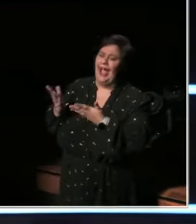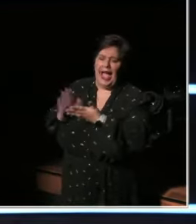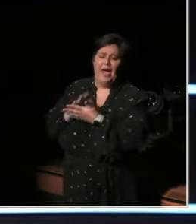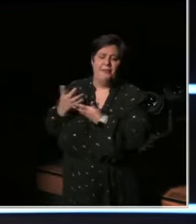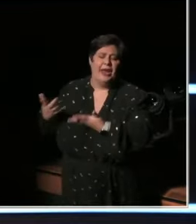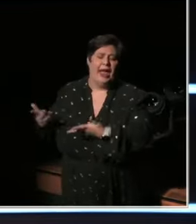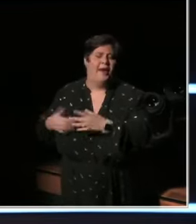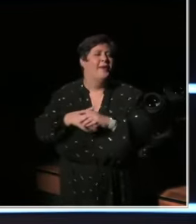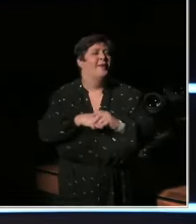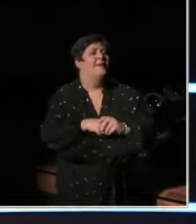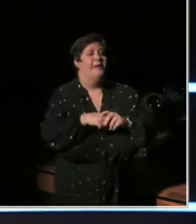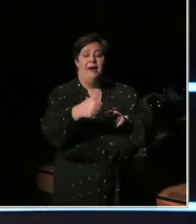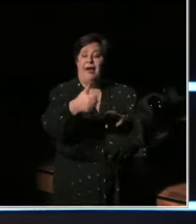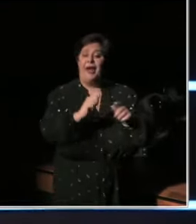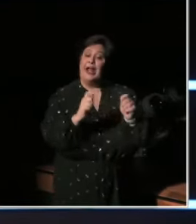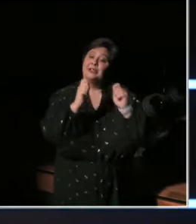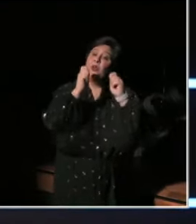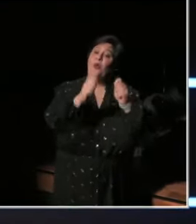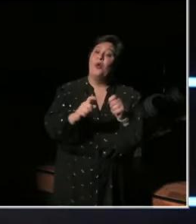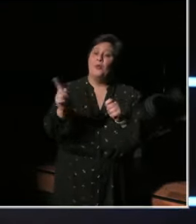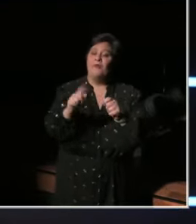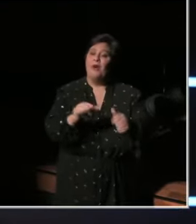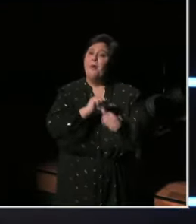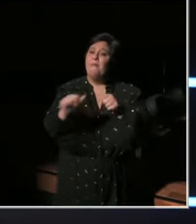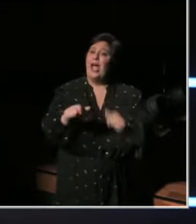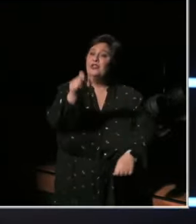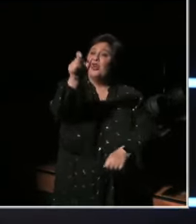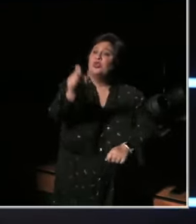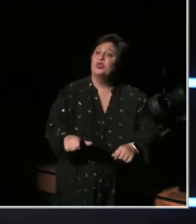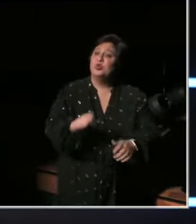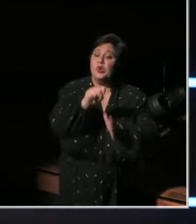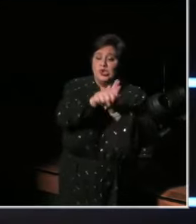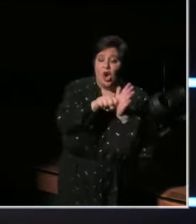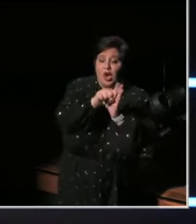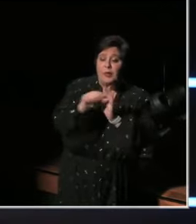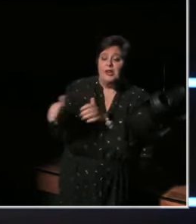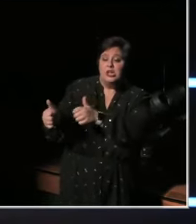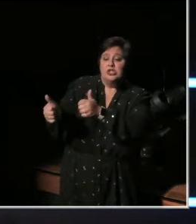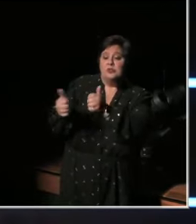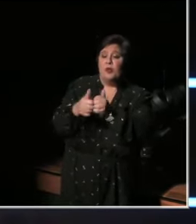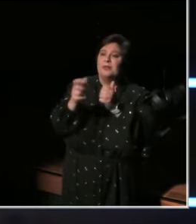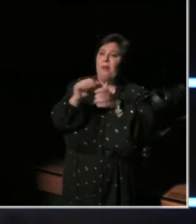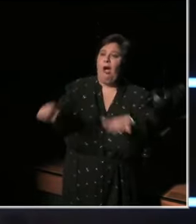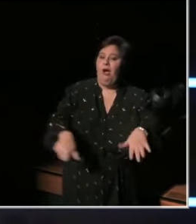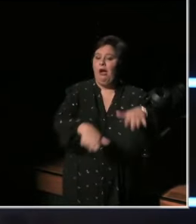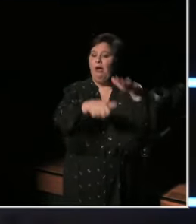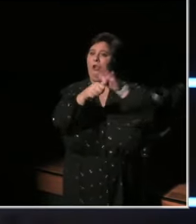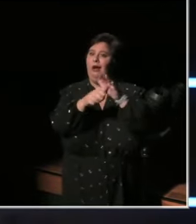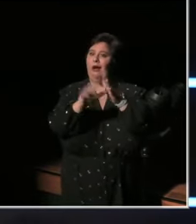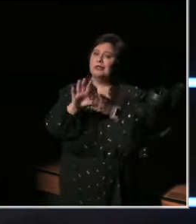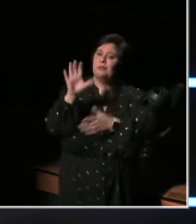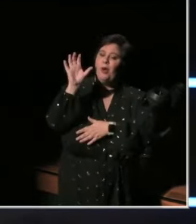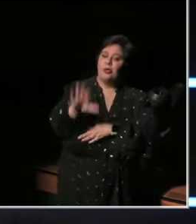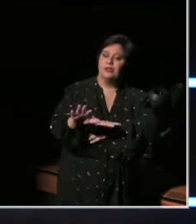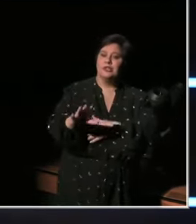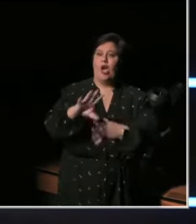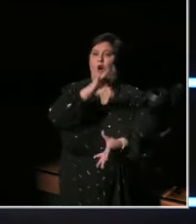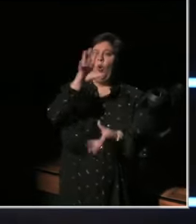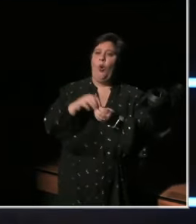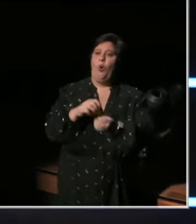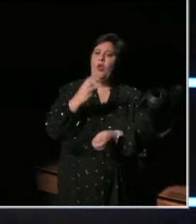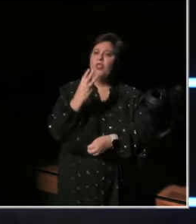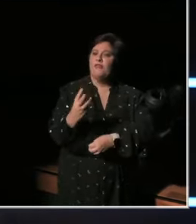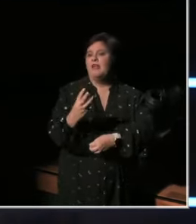She's happy now. Now, our next award is for Best Student Documentary, which is supported by our headline sponsor,